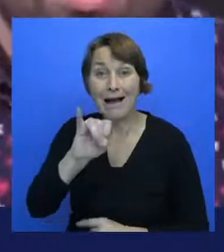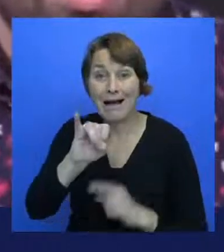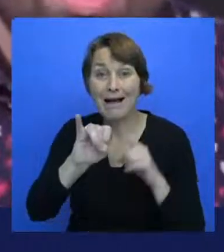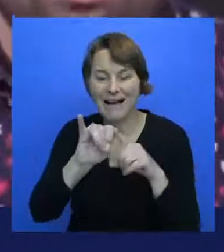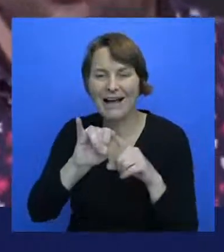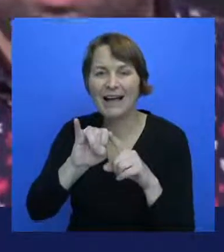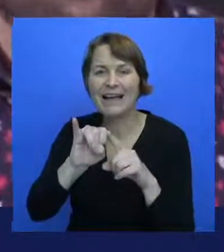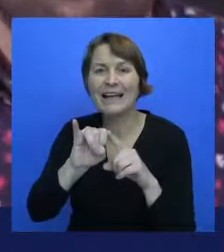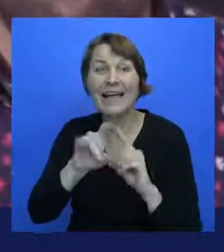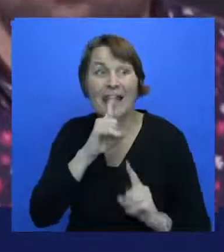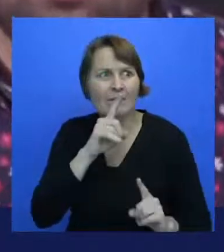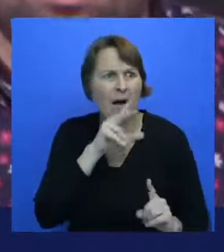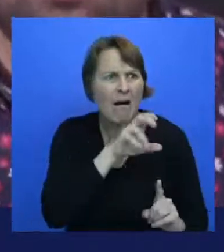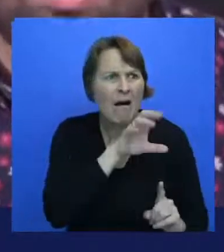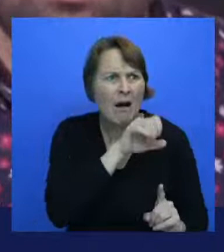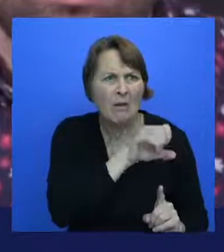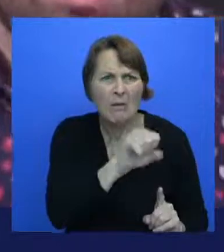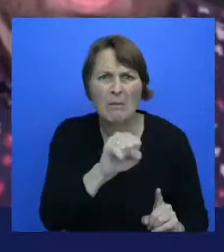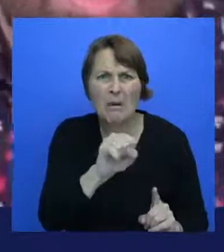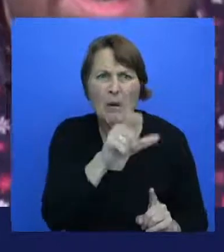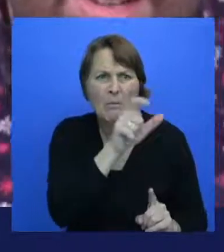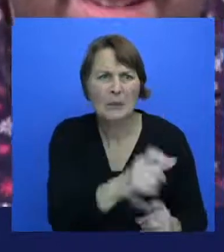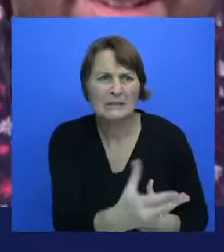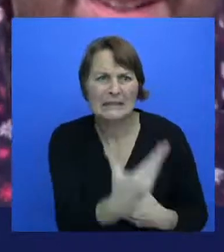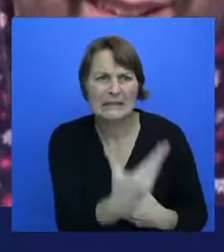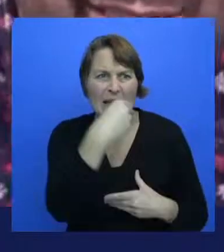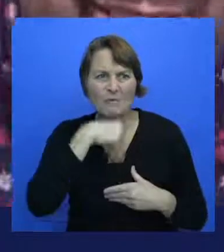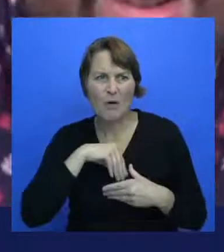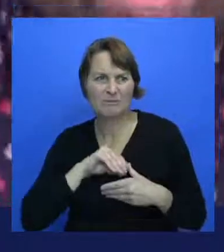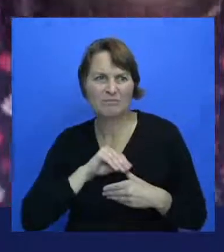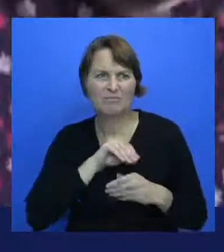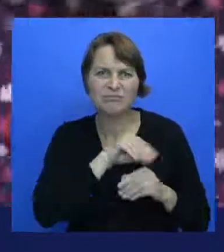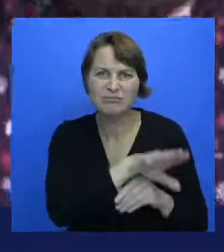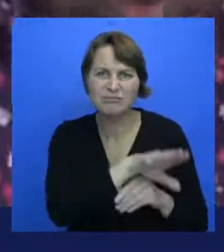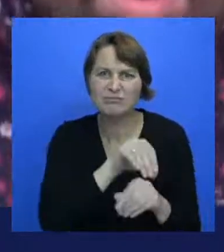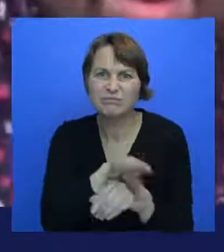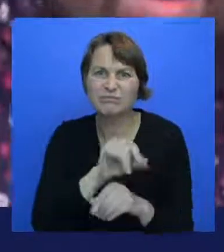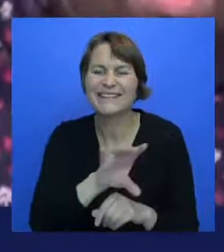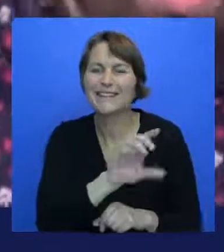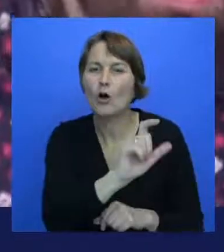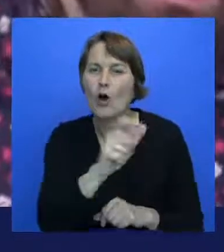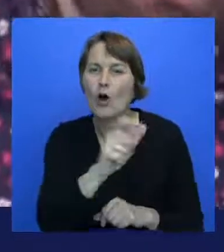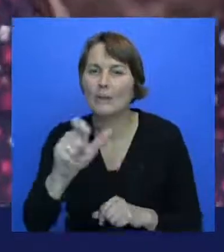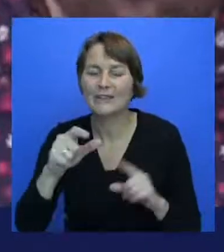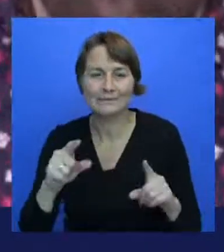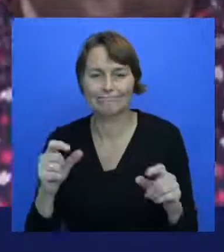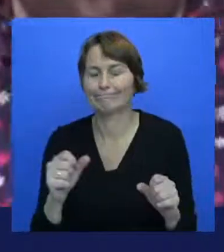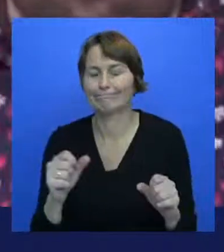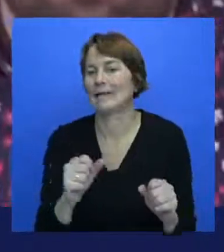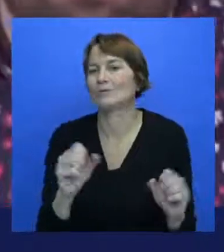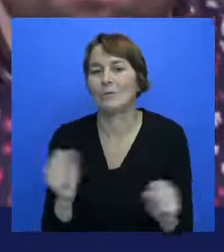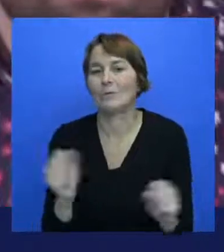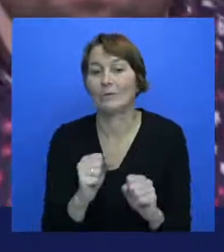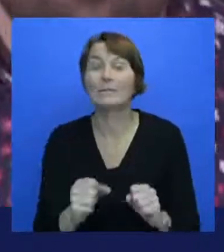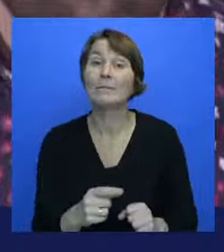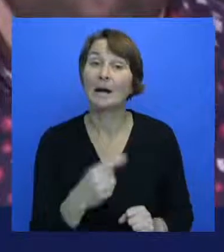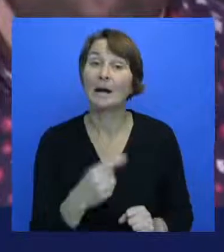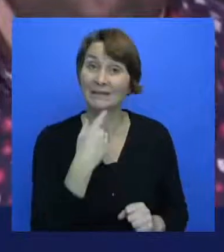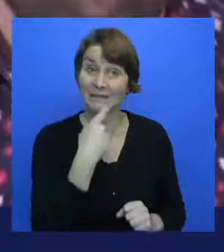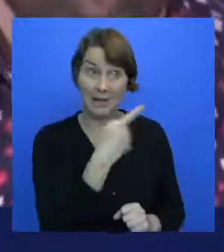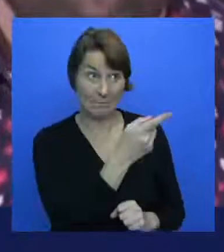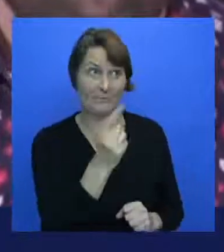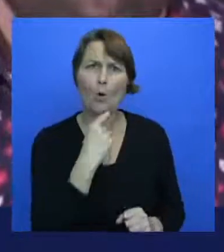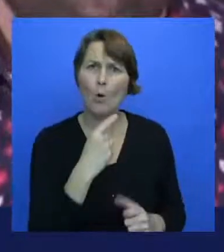Well, without a doubt. And we give this technology credibility that we don't have. Well, the machine said, so it must be true. We take